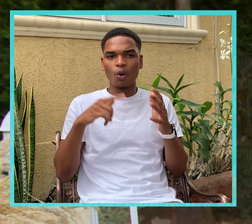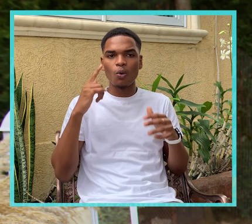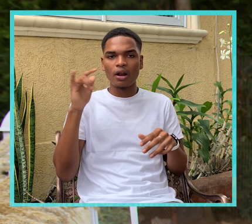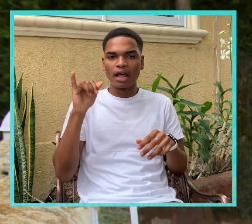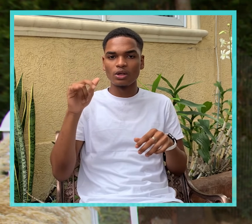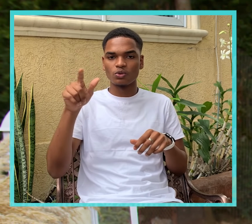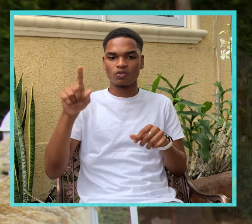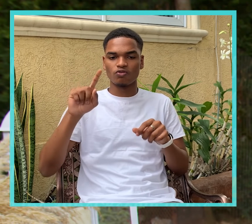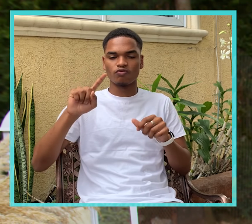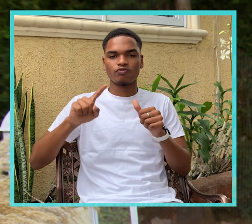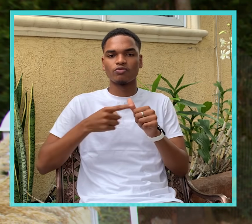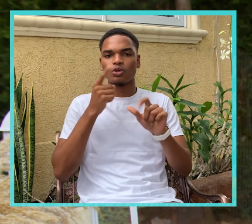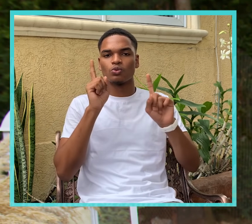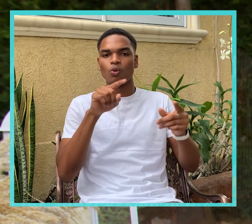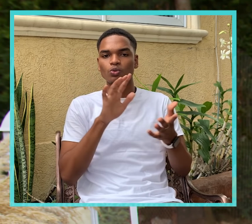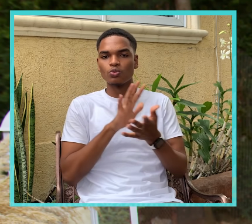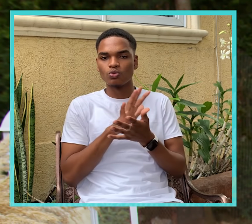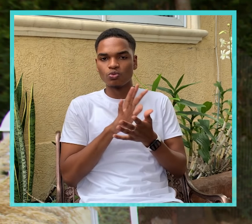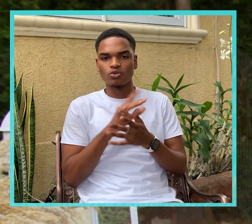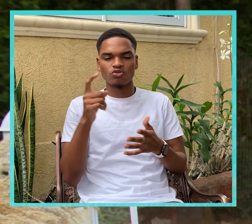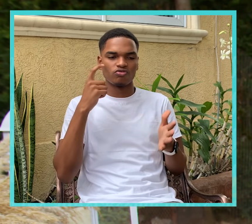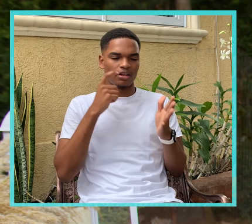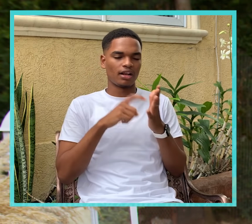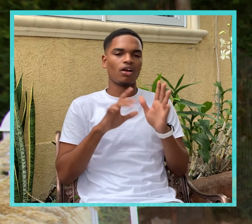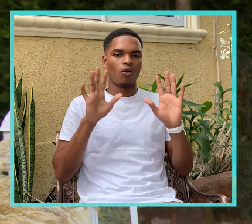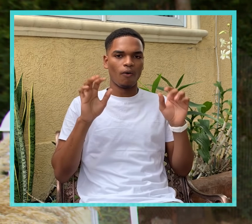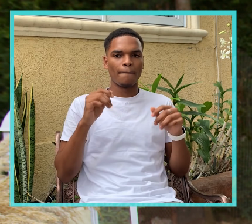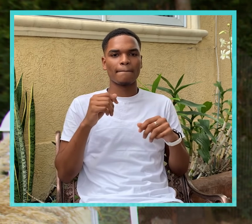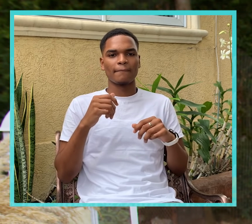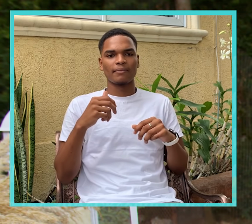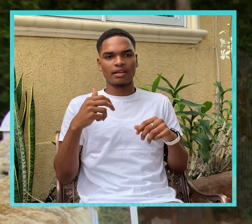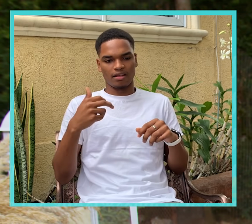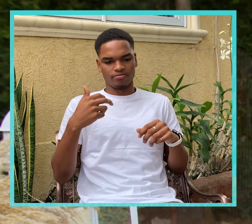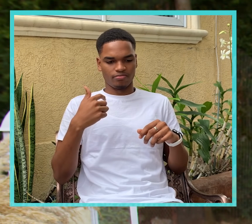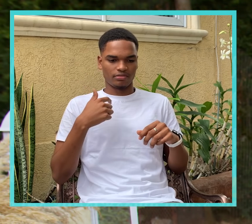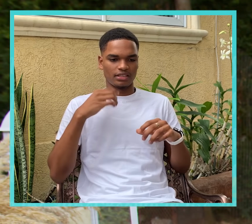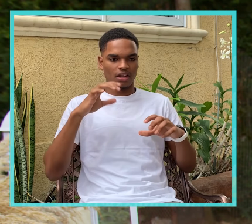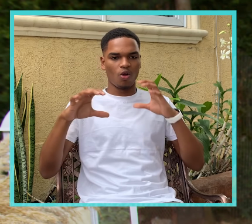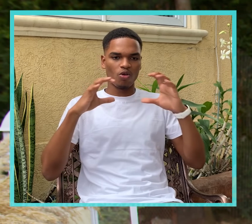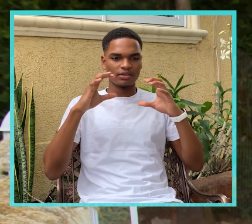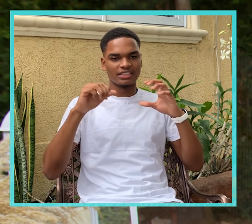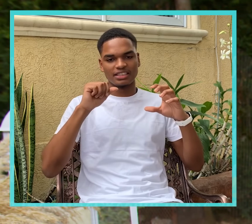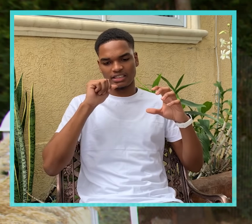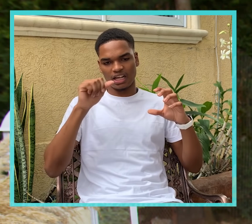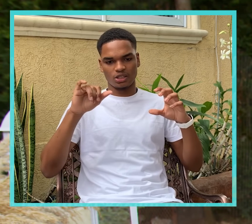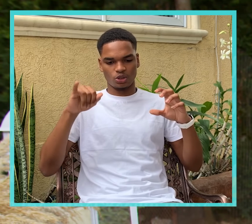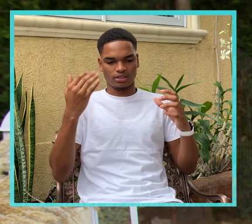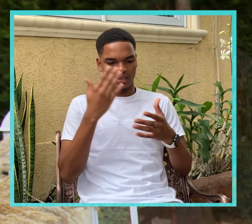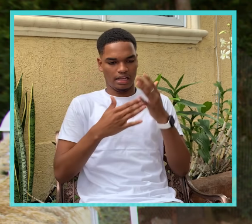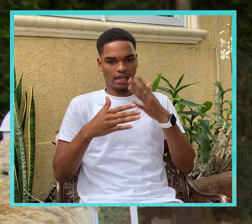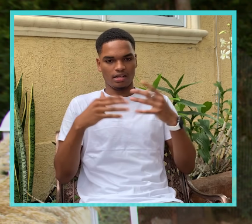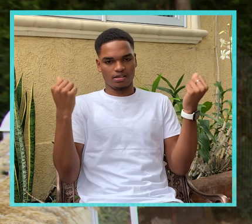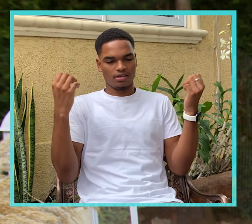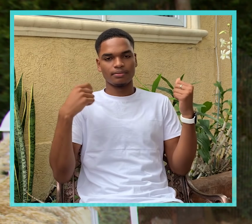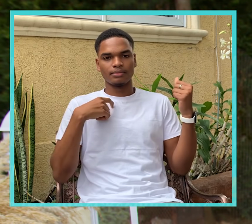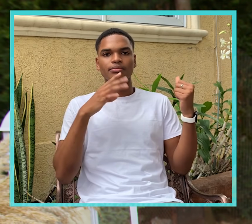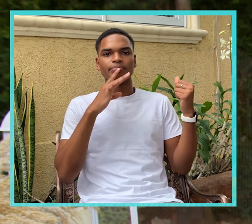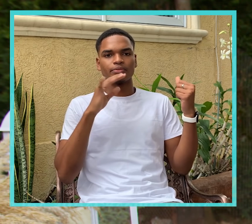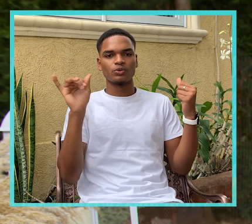first went to school and realized that, okay, there's another means of communication that's not just using my hands and signing?